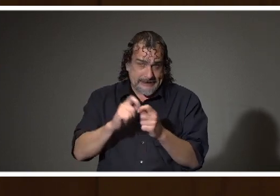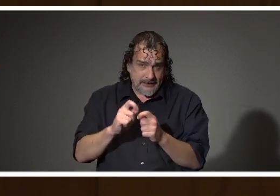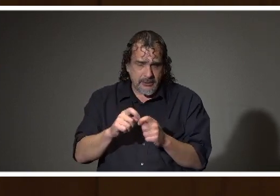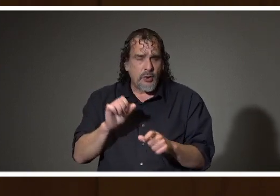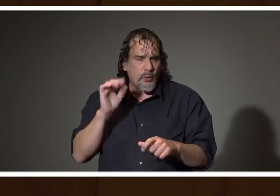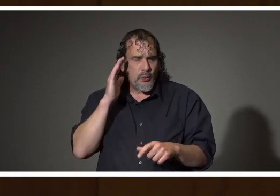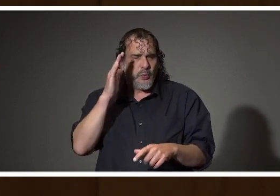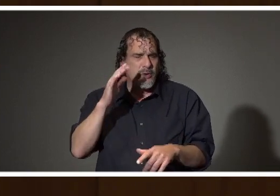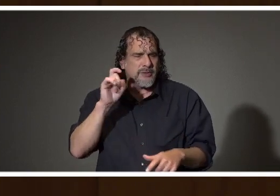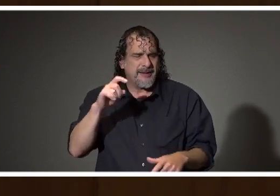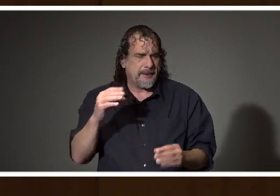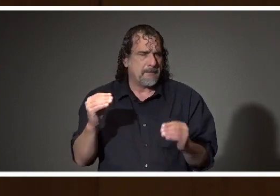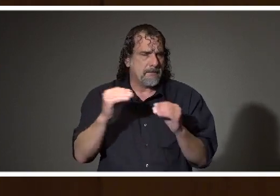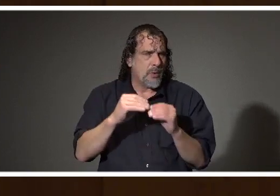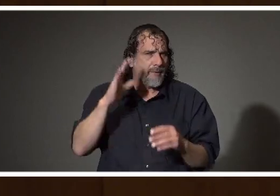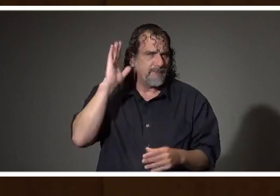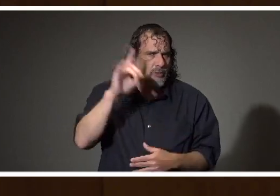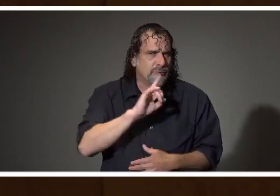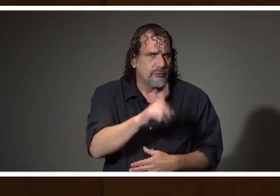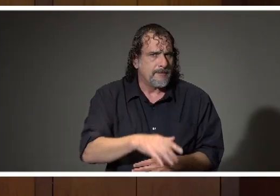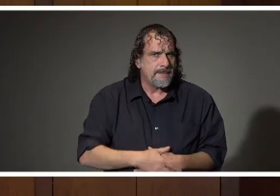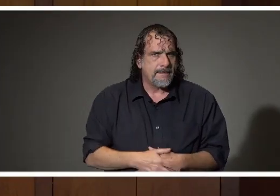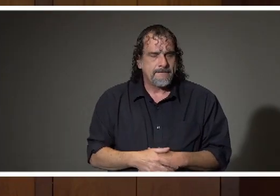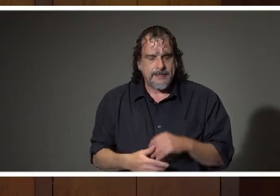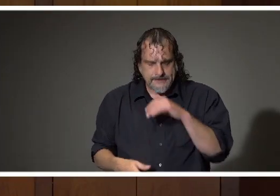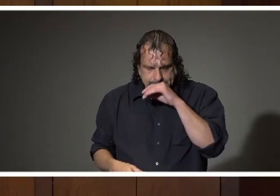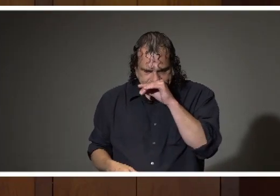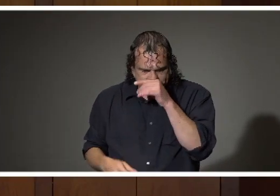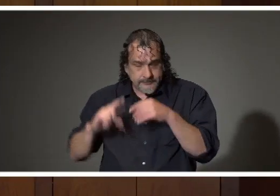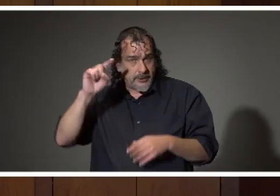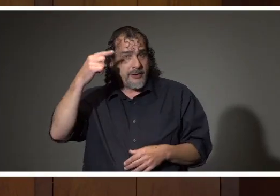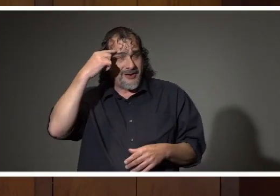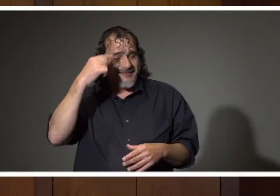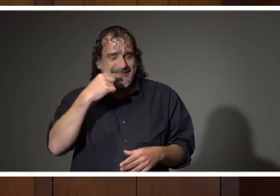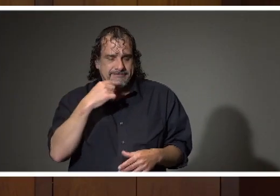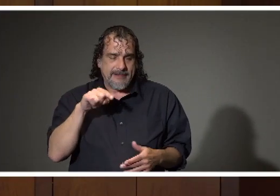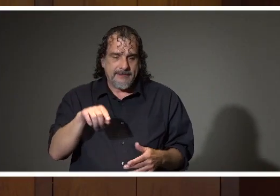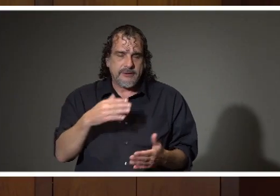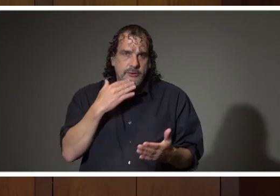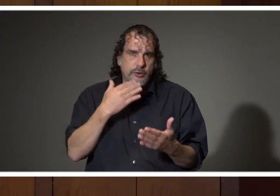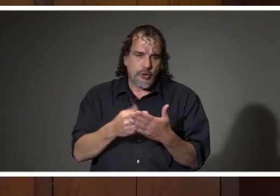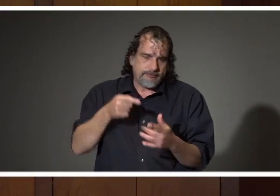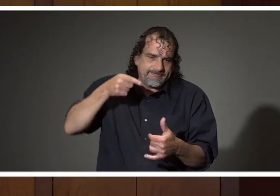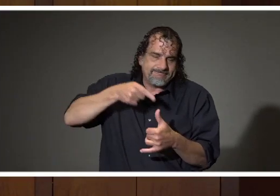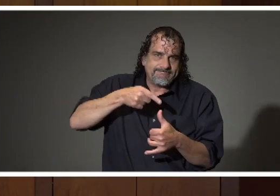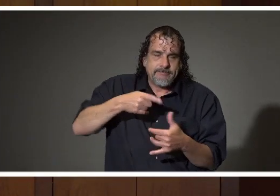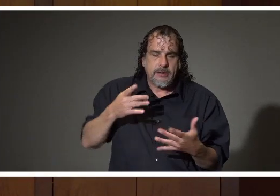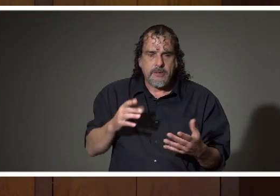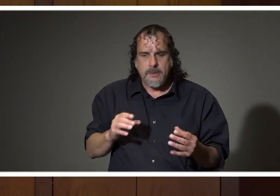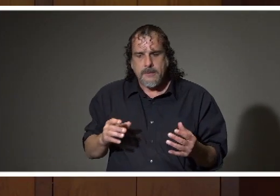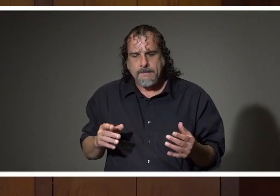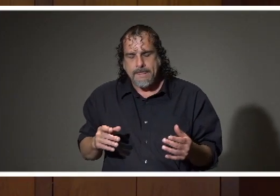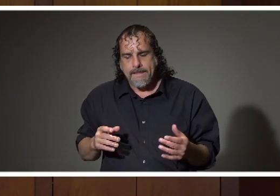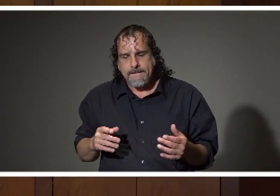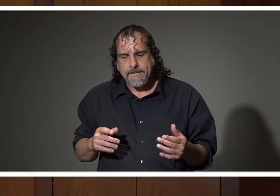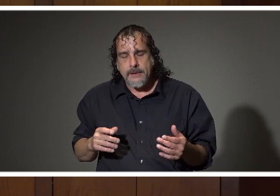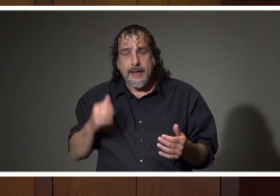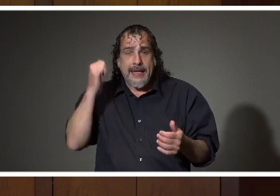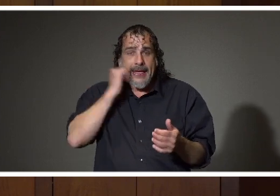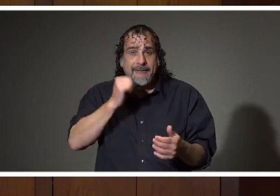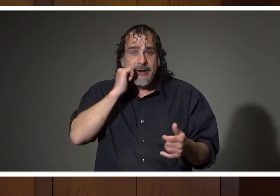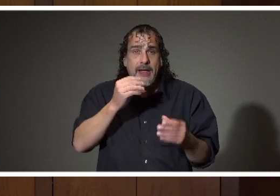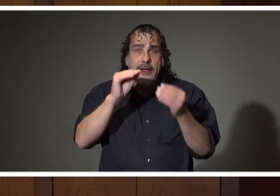more. Well, and I think this is a good opportunity to point out, every single day the total number of cases